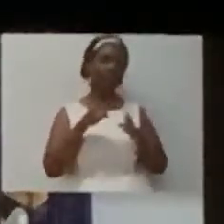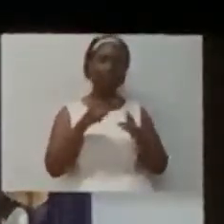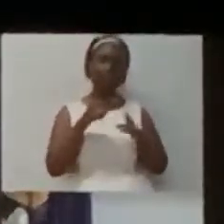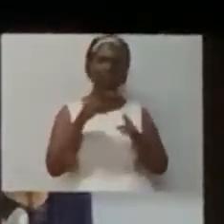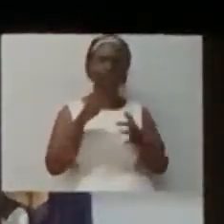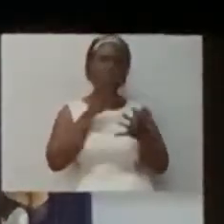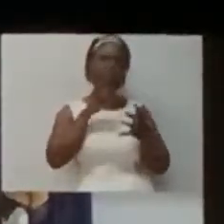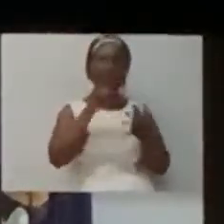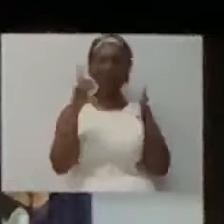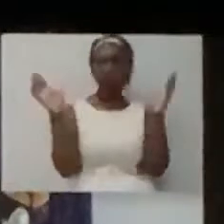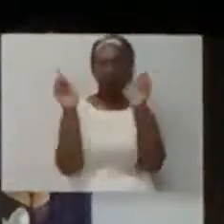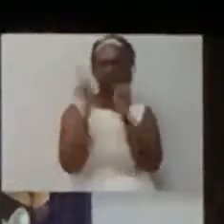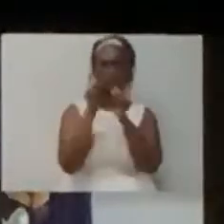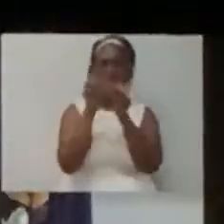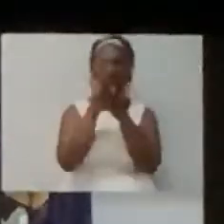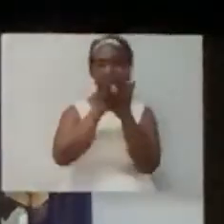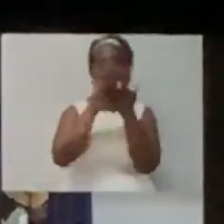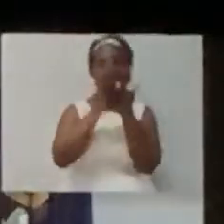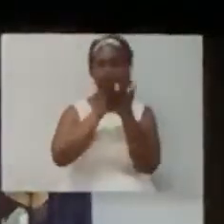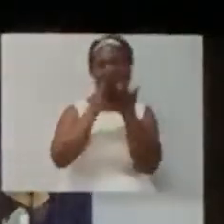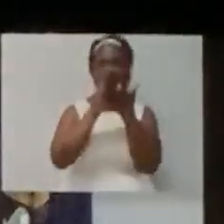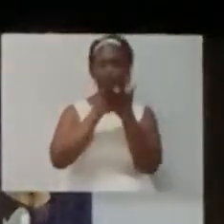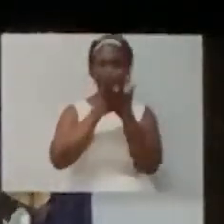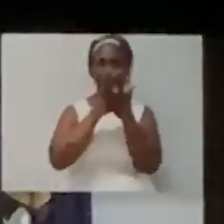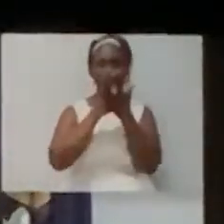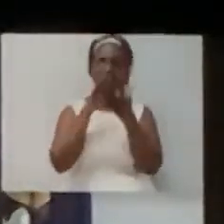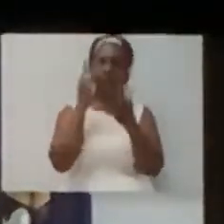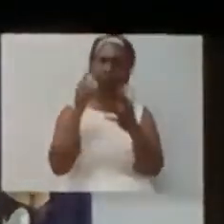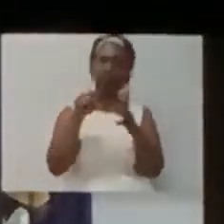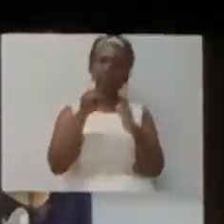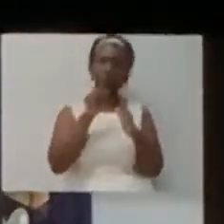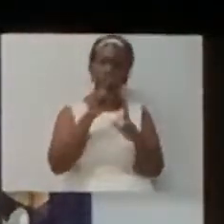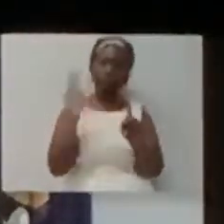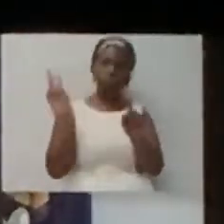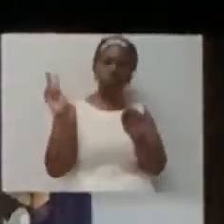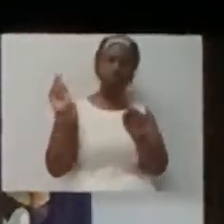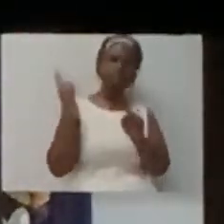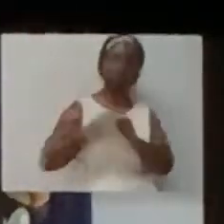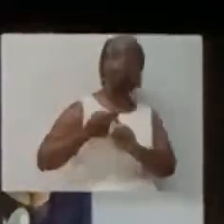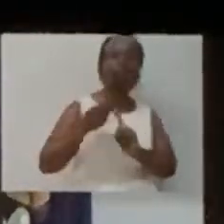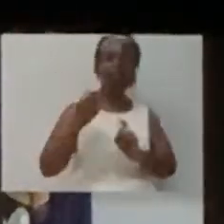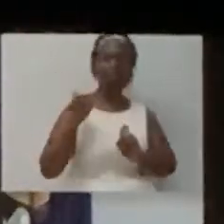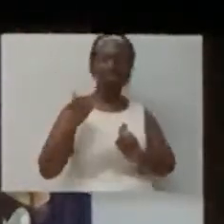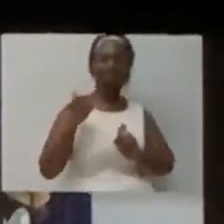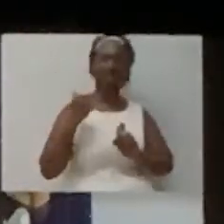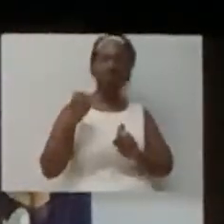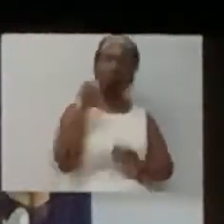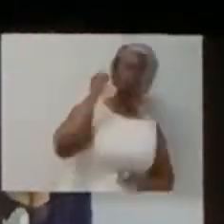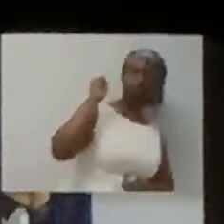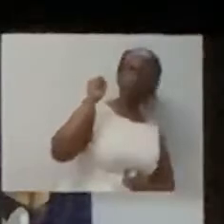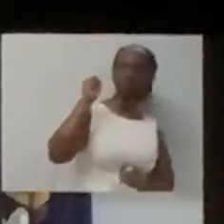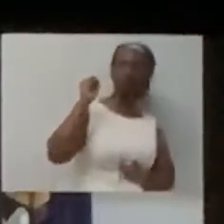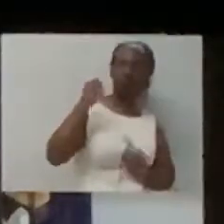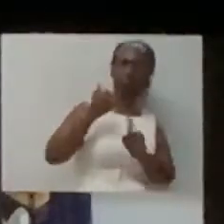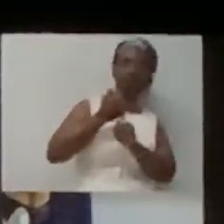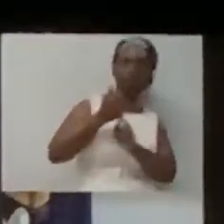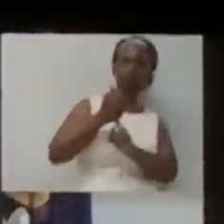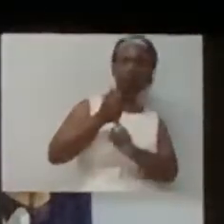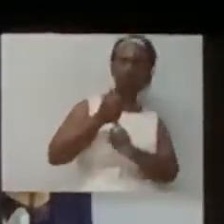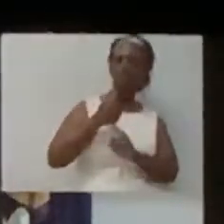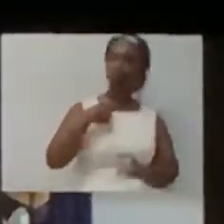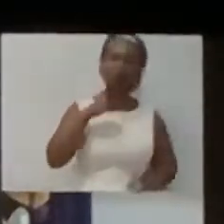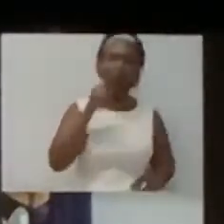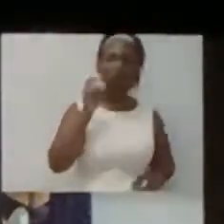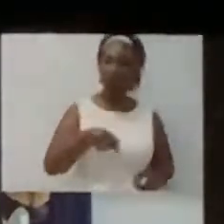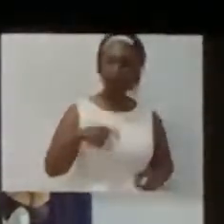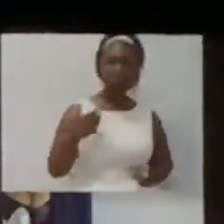between, because when we are uncertain and afraid, our default is self-protection. We don't have to be scary